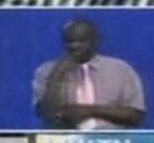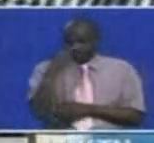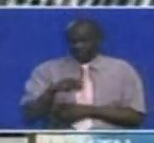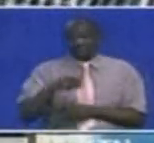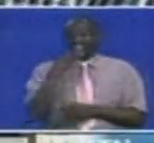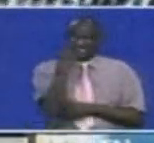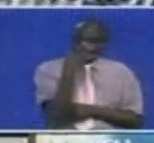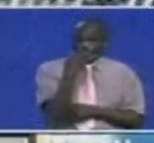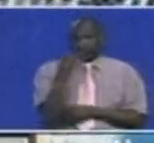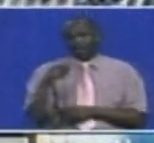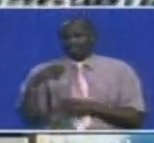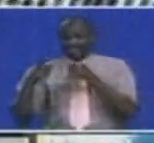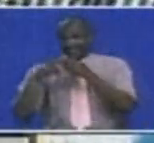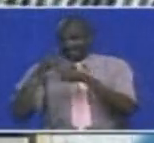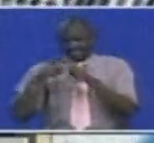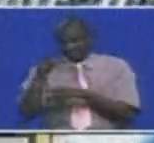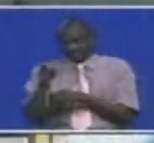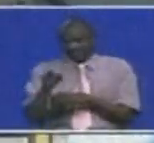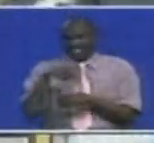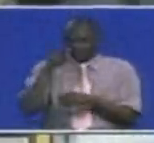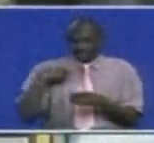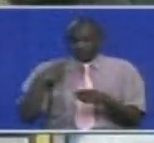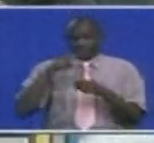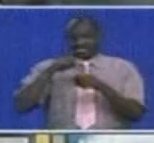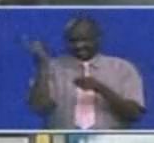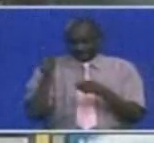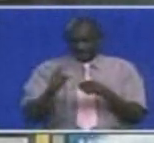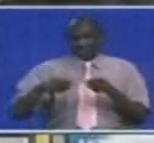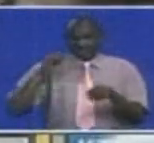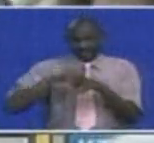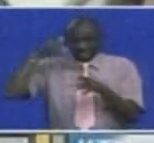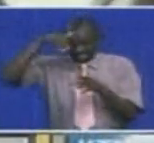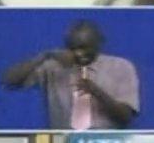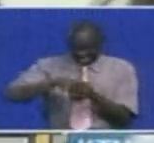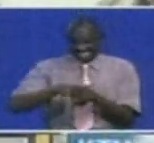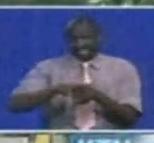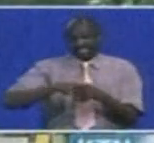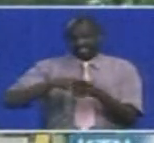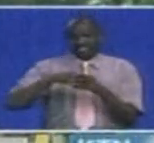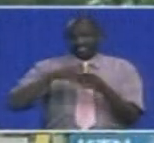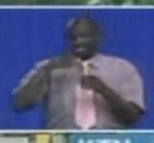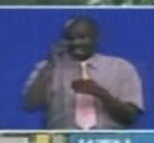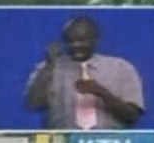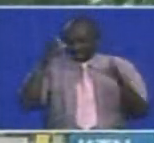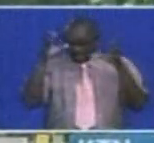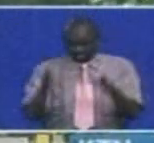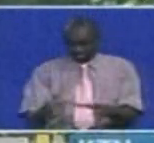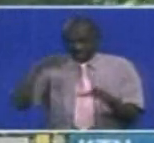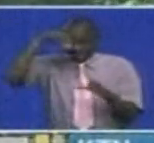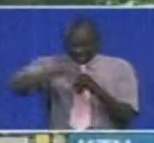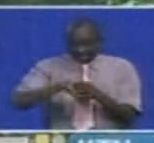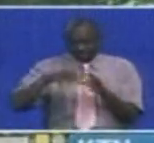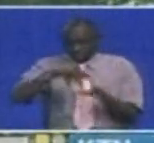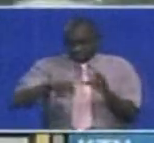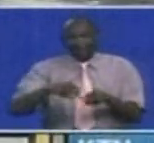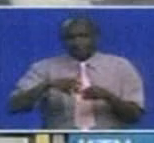3 and 7 year term respectively, were electrocuted while inside the 15 feet deep tank at noon as they tried to position